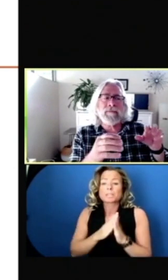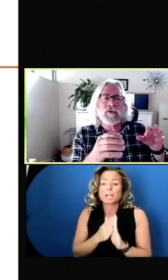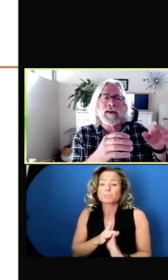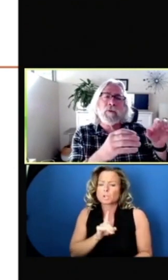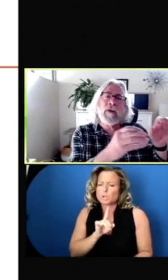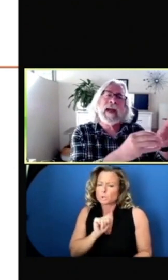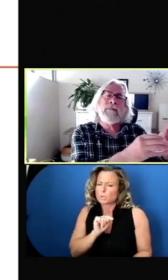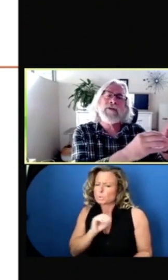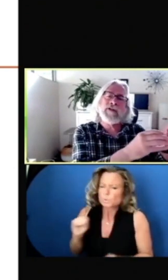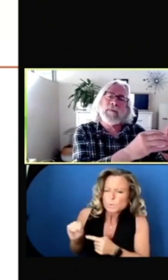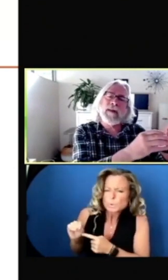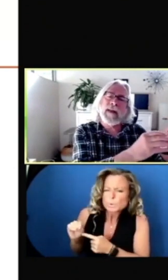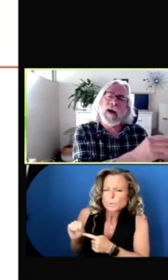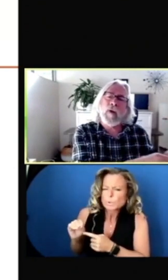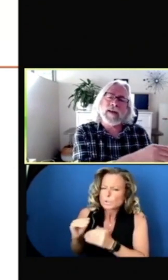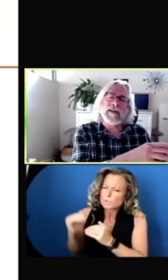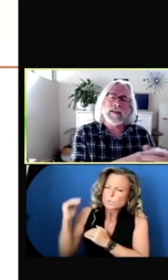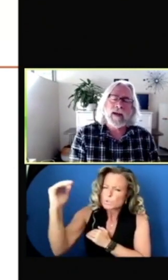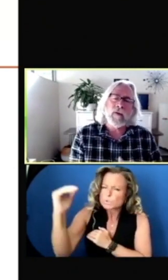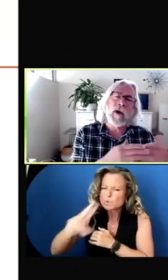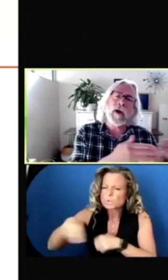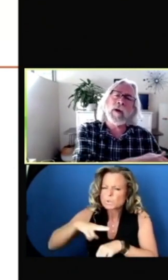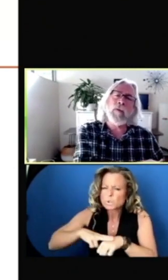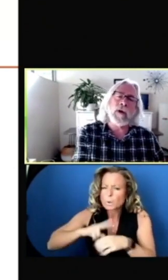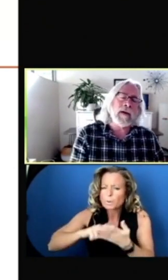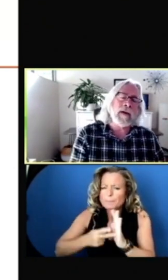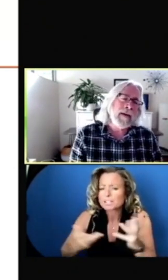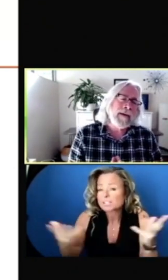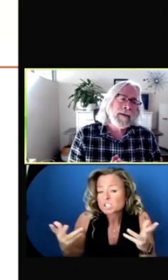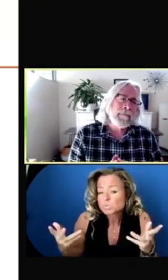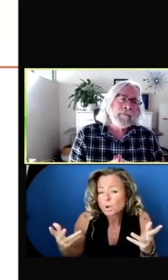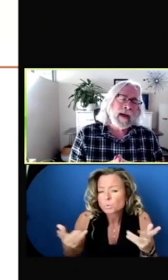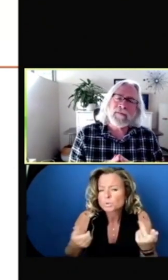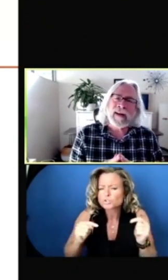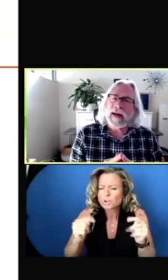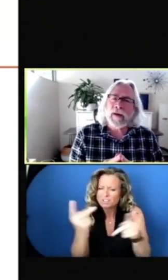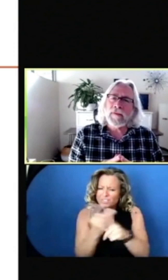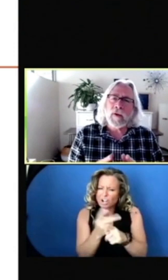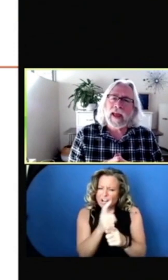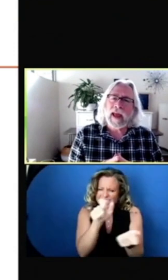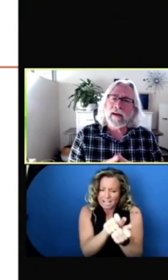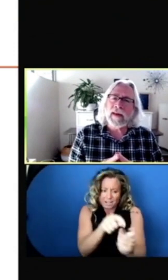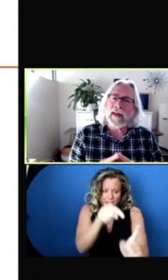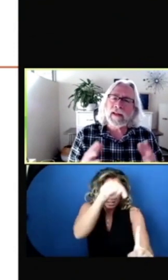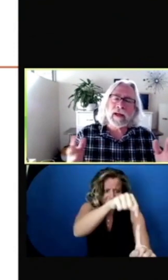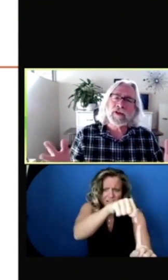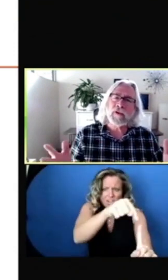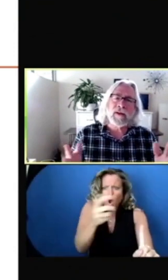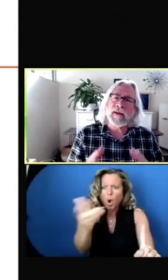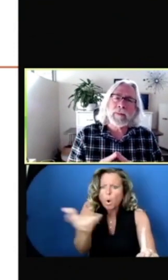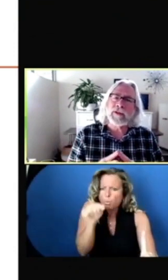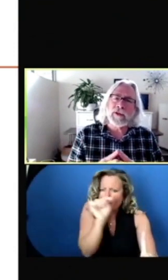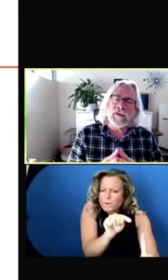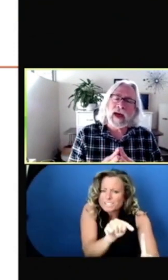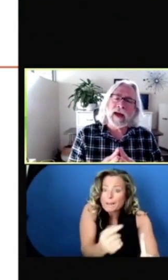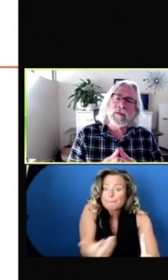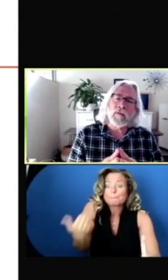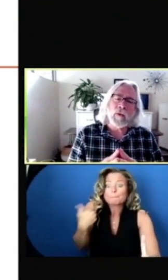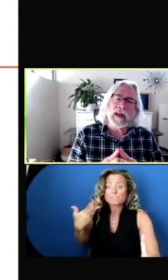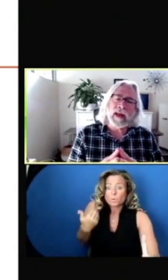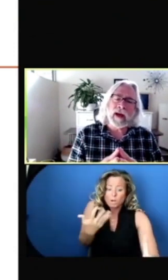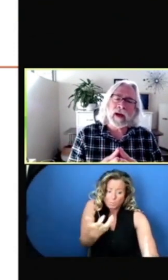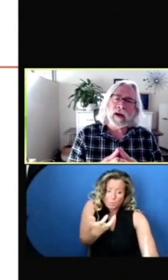about trying to recapture something that was and where we were. And frankly, I don't think we have the luxury of being able to do